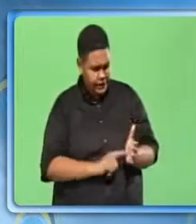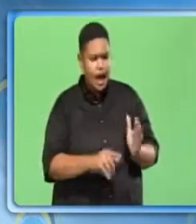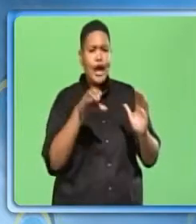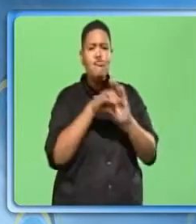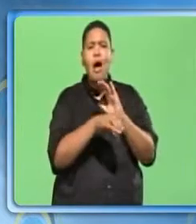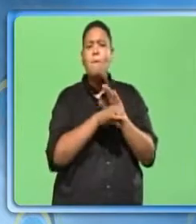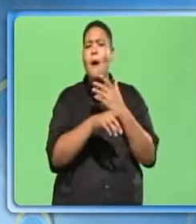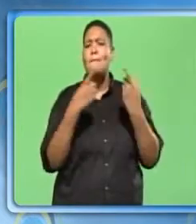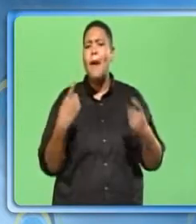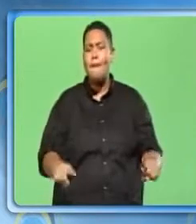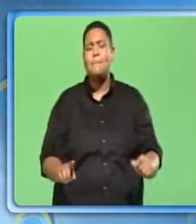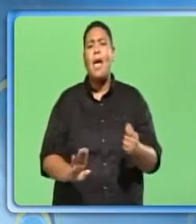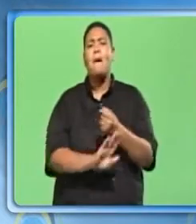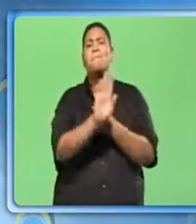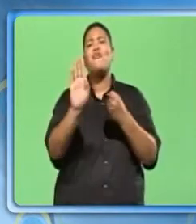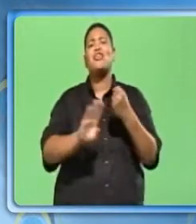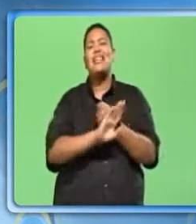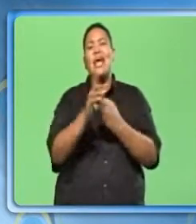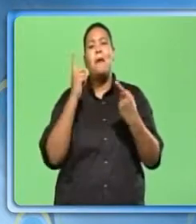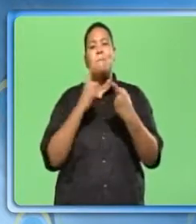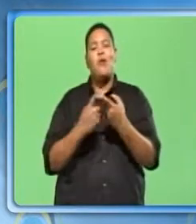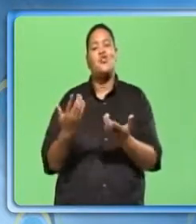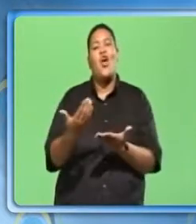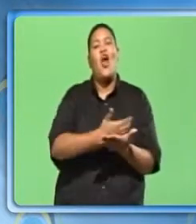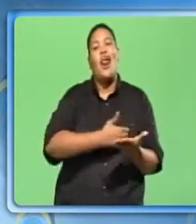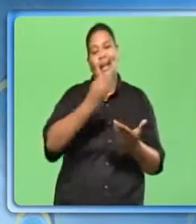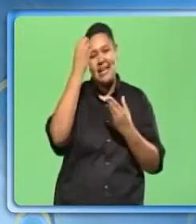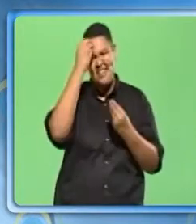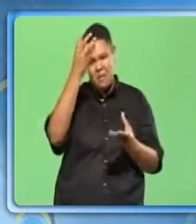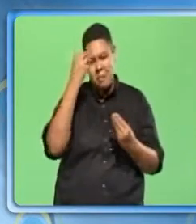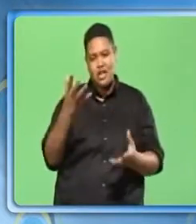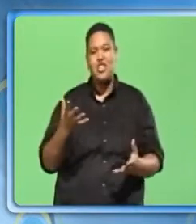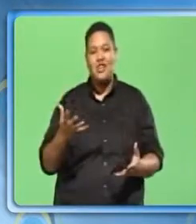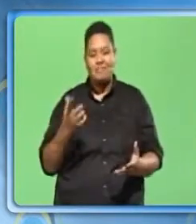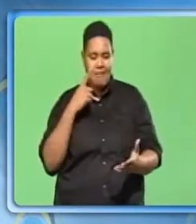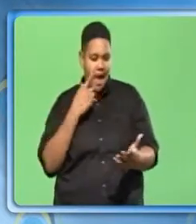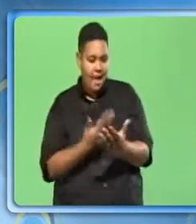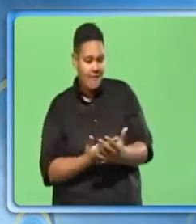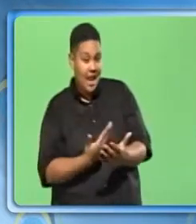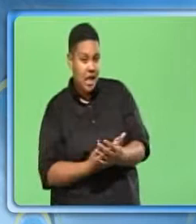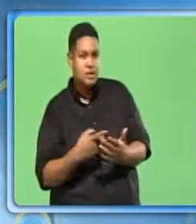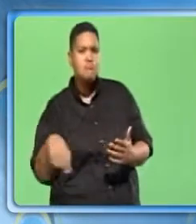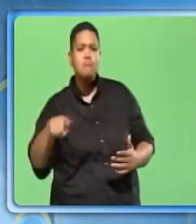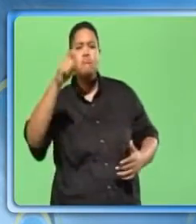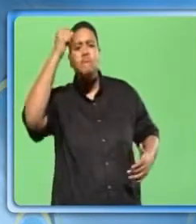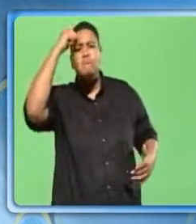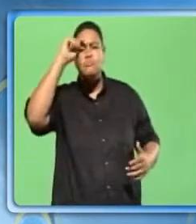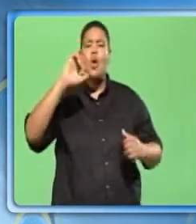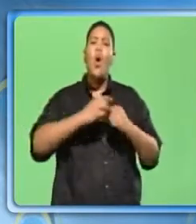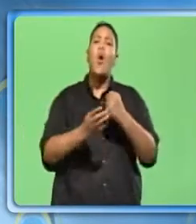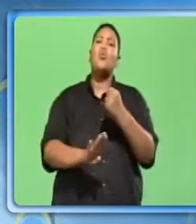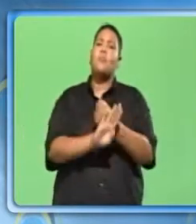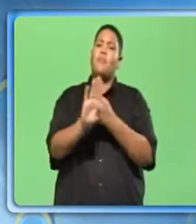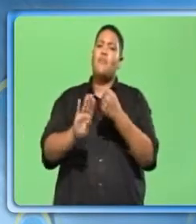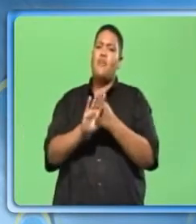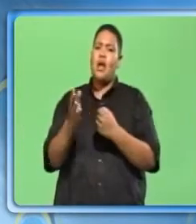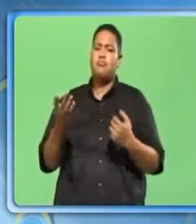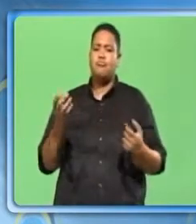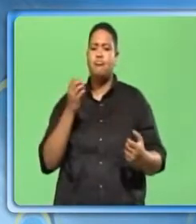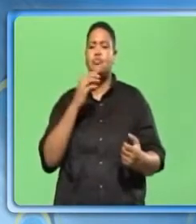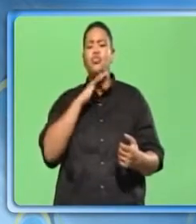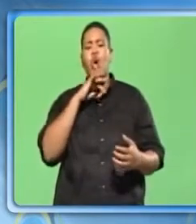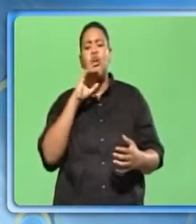scenes and protect as well as collect evidence. They understand how to prevent contamination of the crime